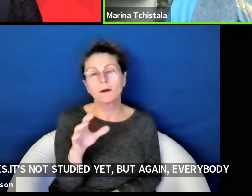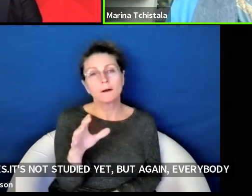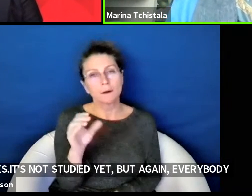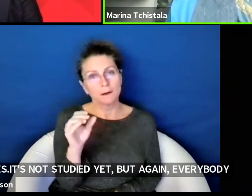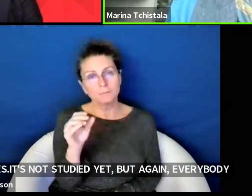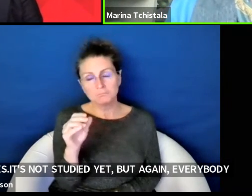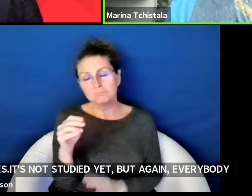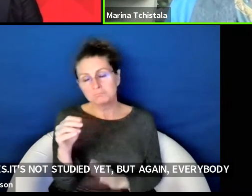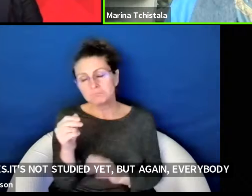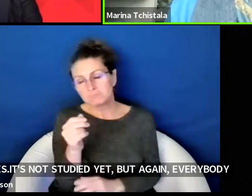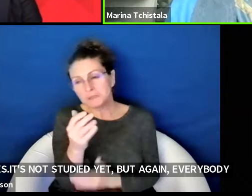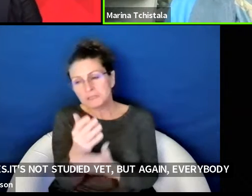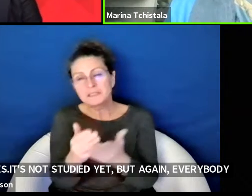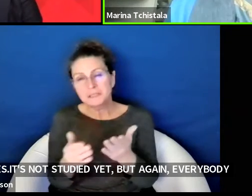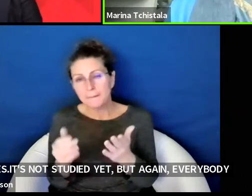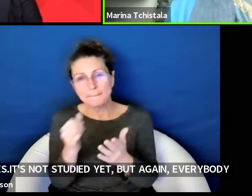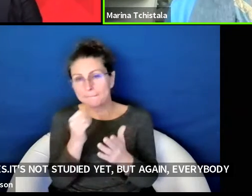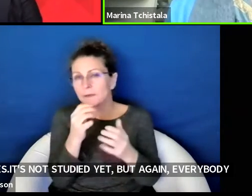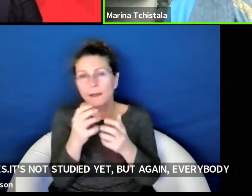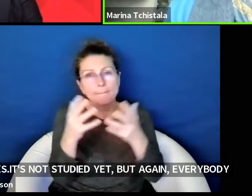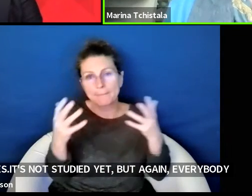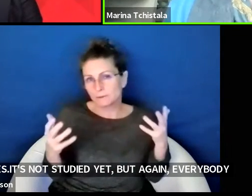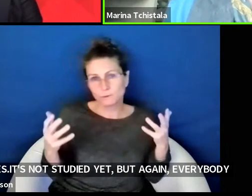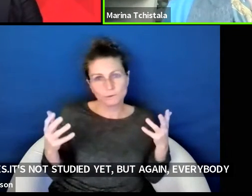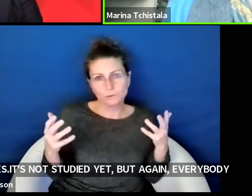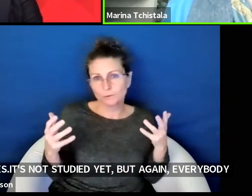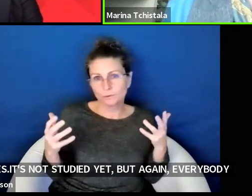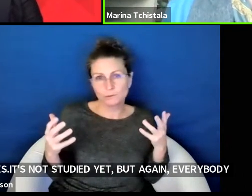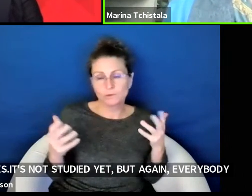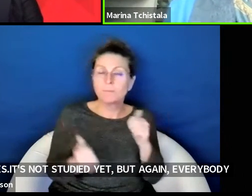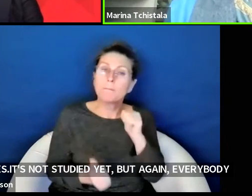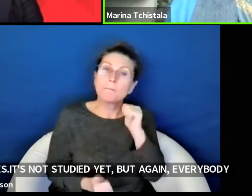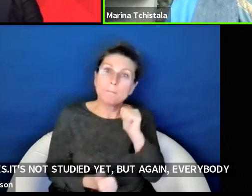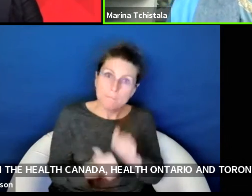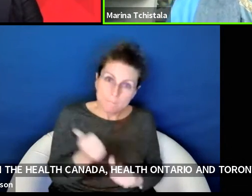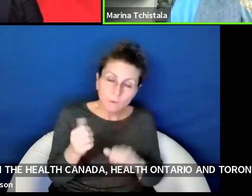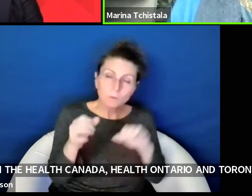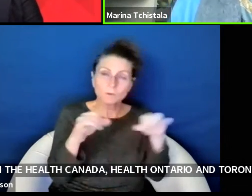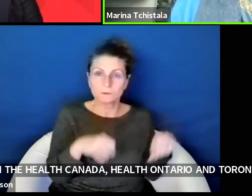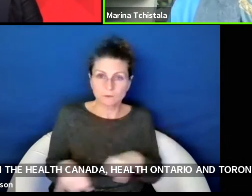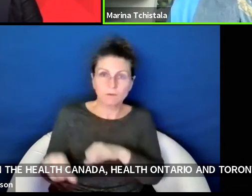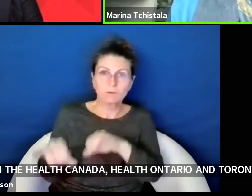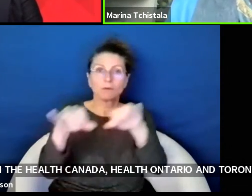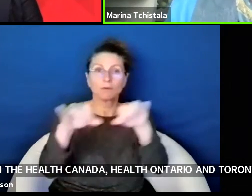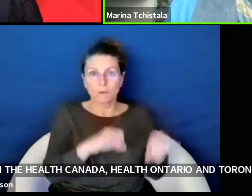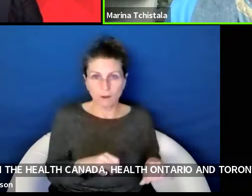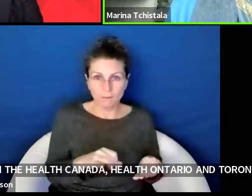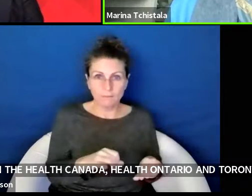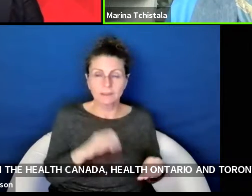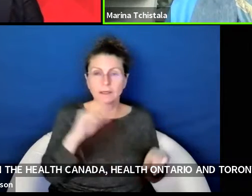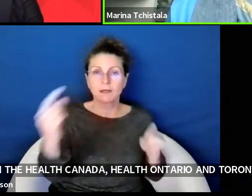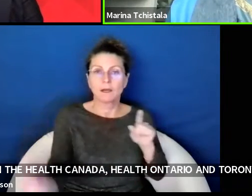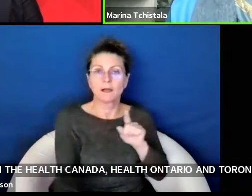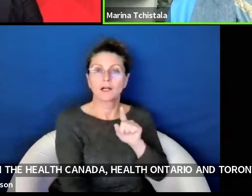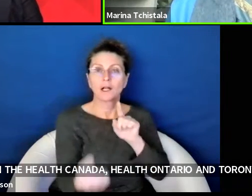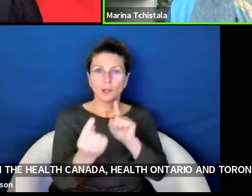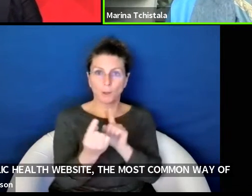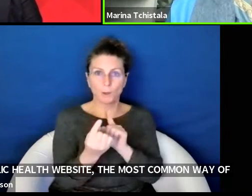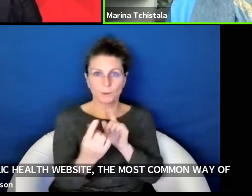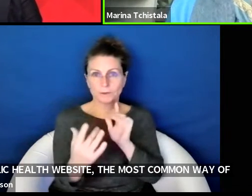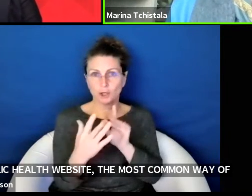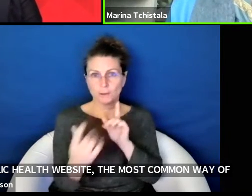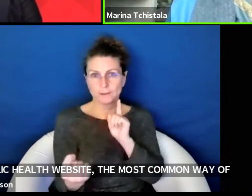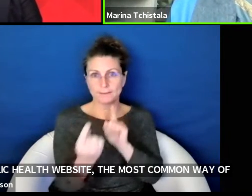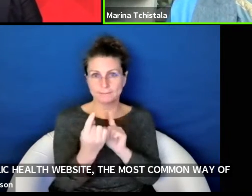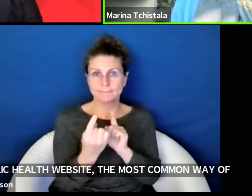Ontario, and Toronto Public Health website, the most common way of transmission is a close contact with